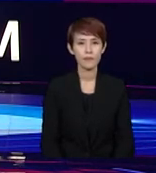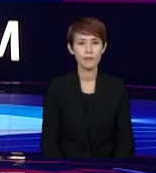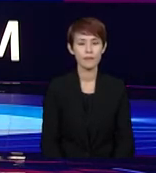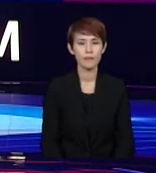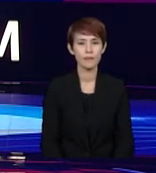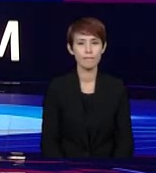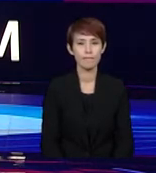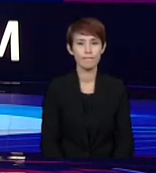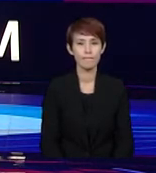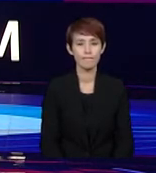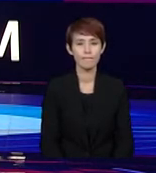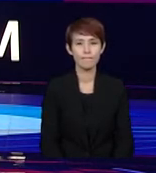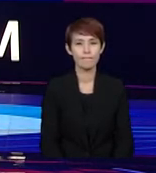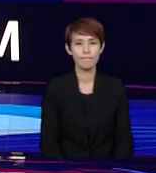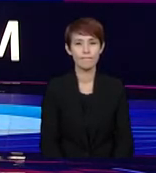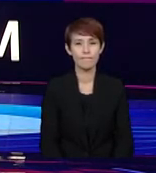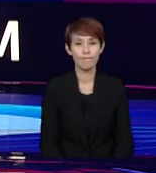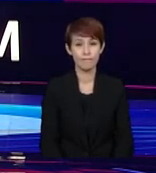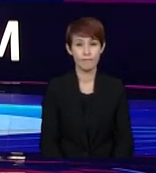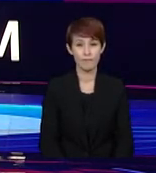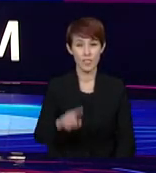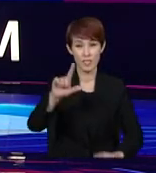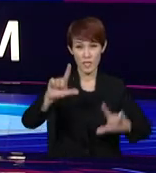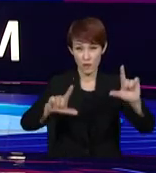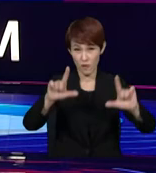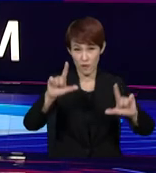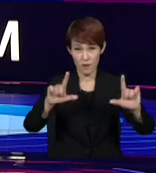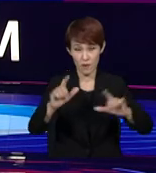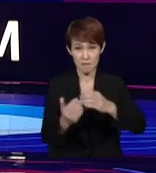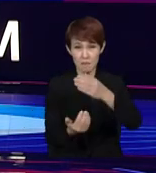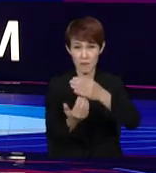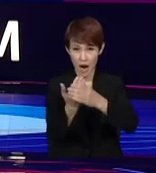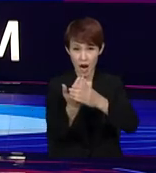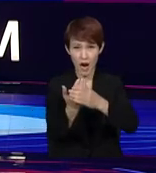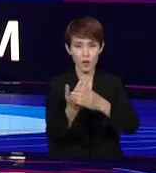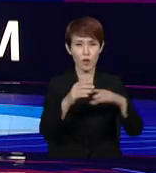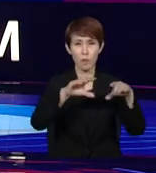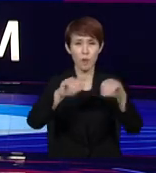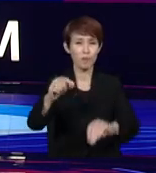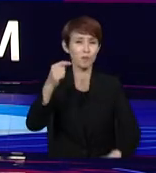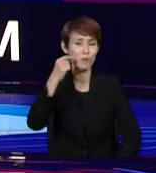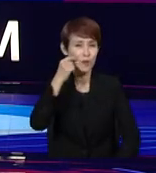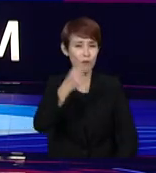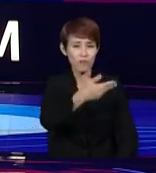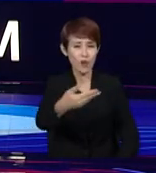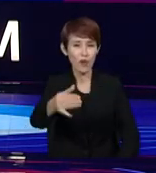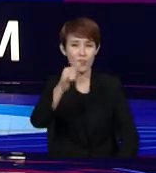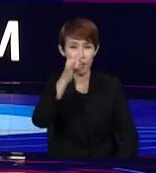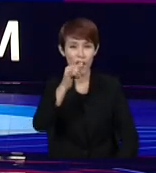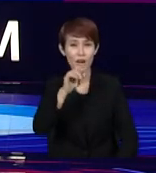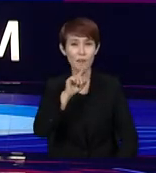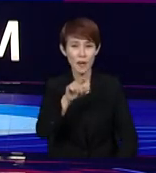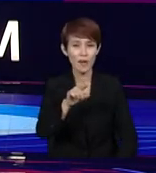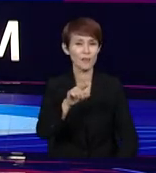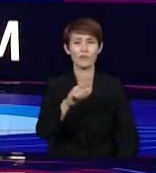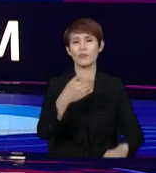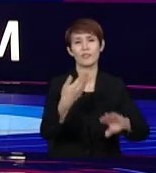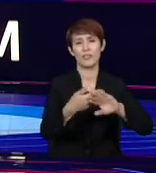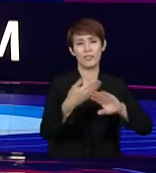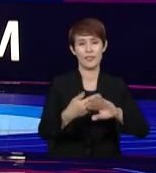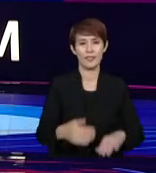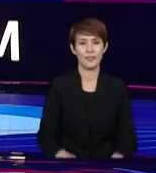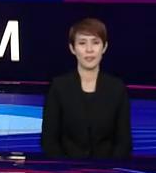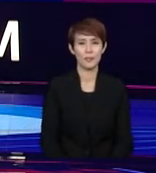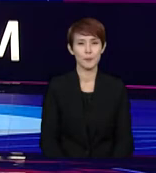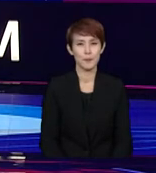of unstoppable wave. Some of the outcomes we've seen are not due to the fact that all of a sudden lots and lots of